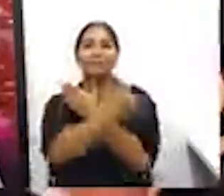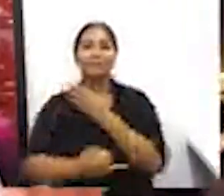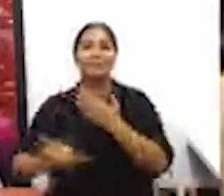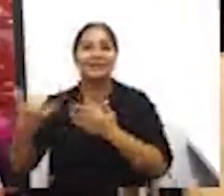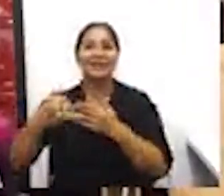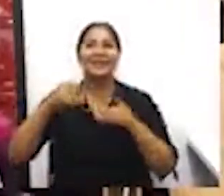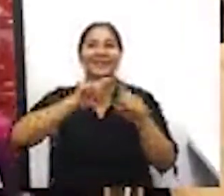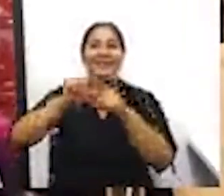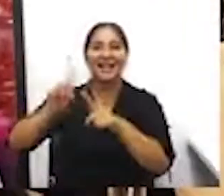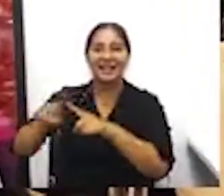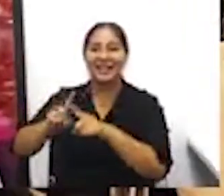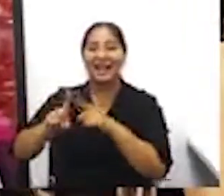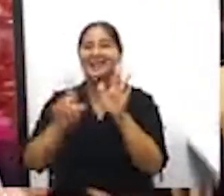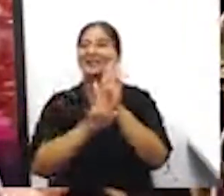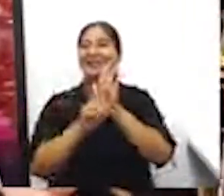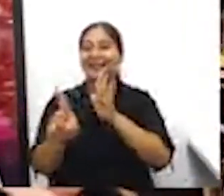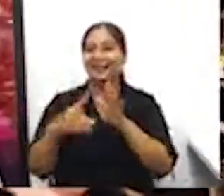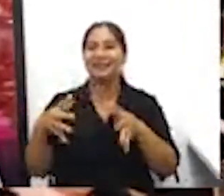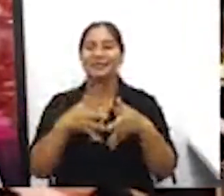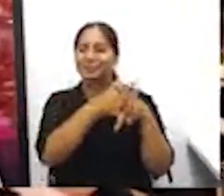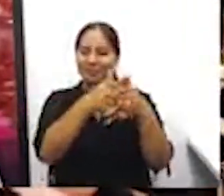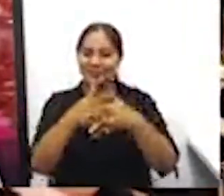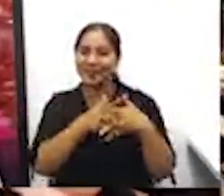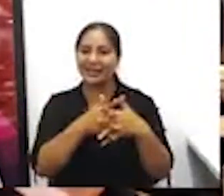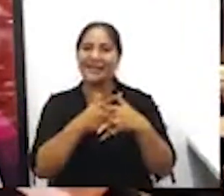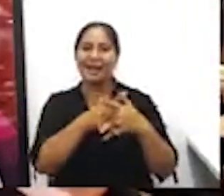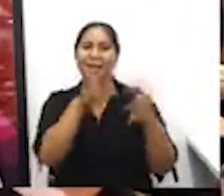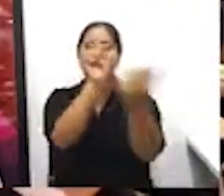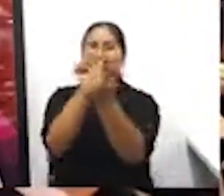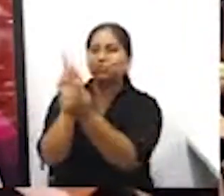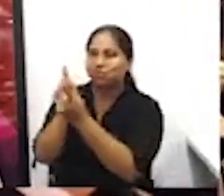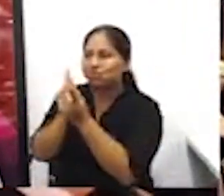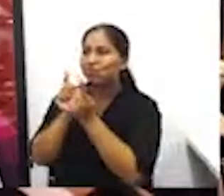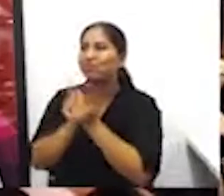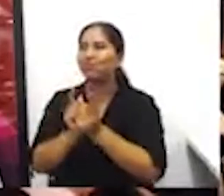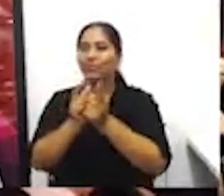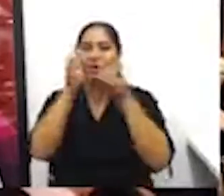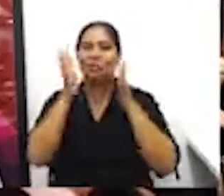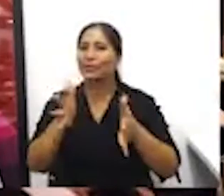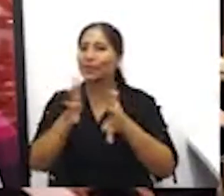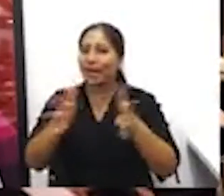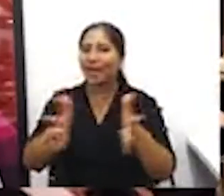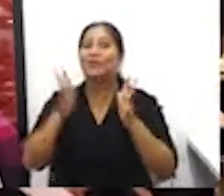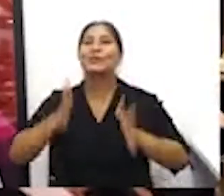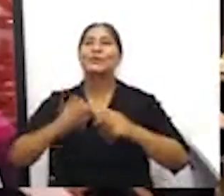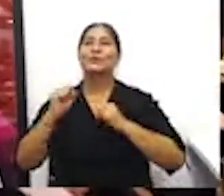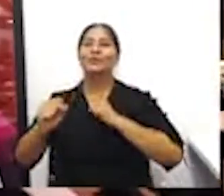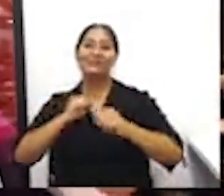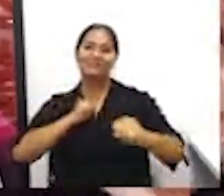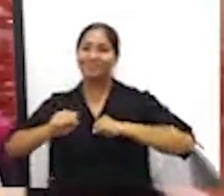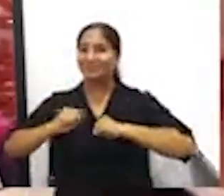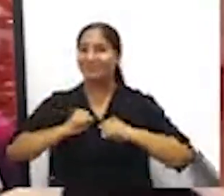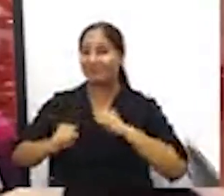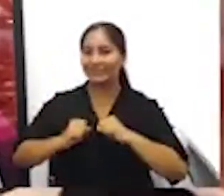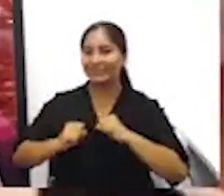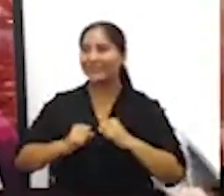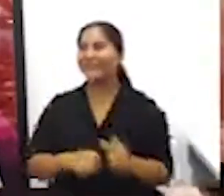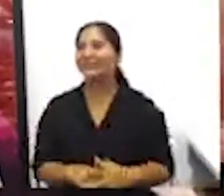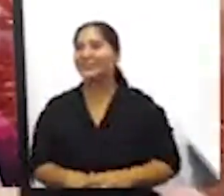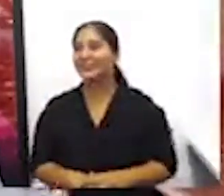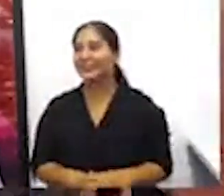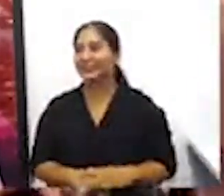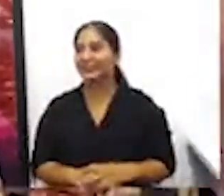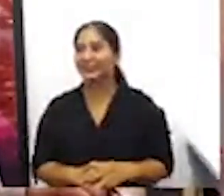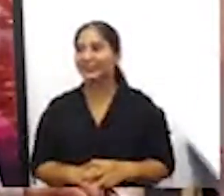meet government officials, but also meet young people and hear from you and take your feedback and incorporate it into what we get